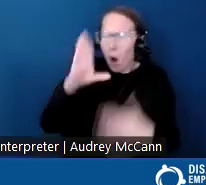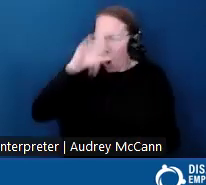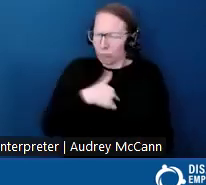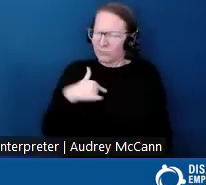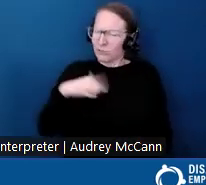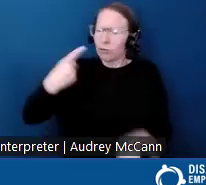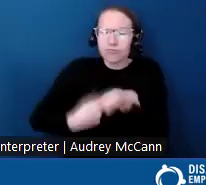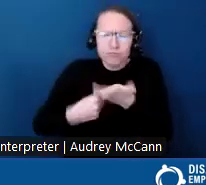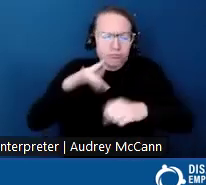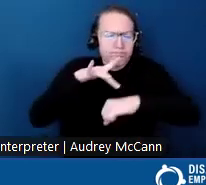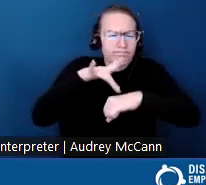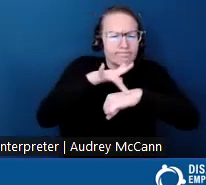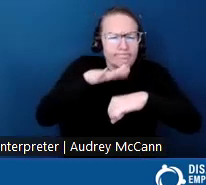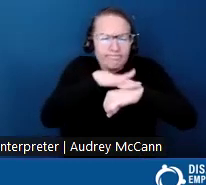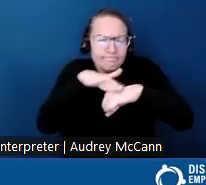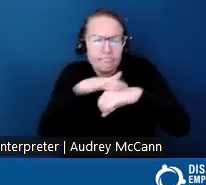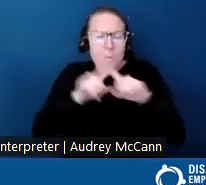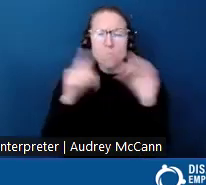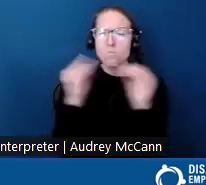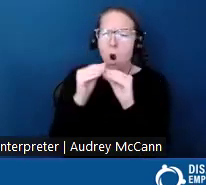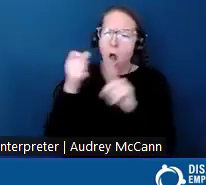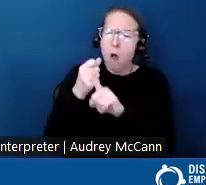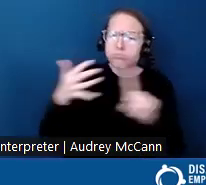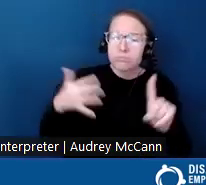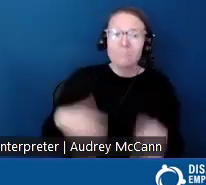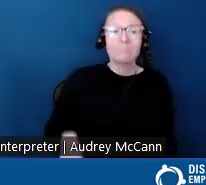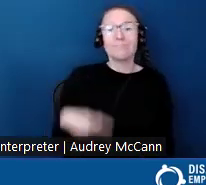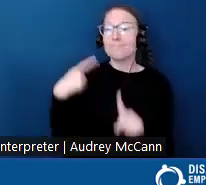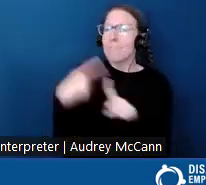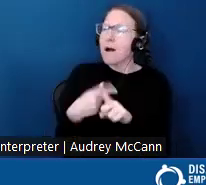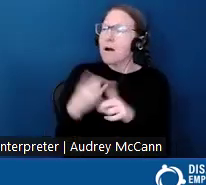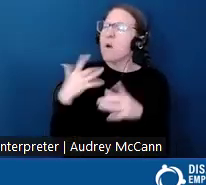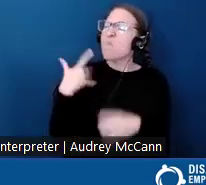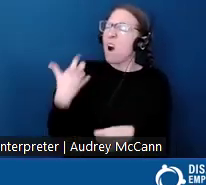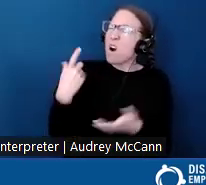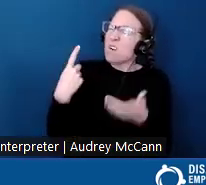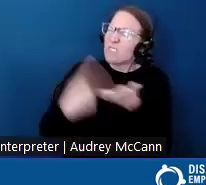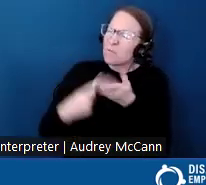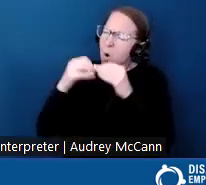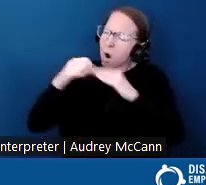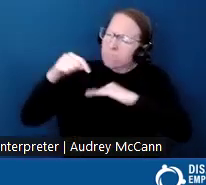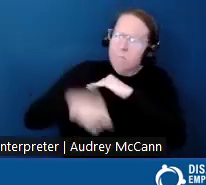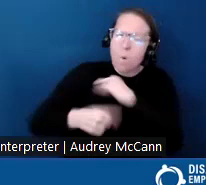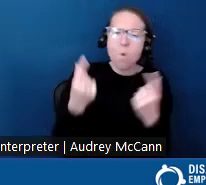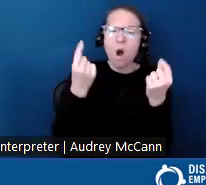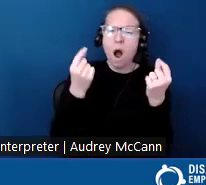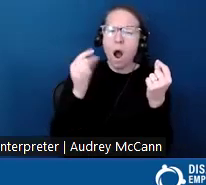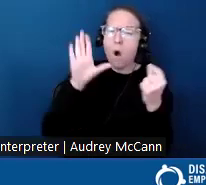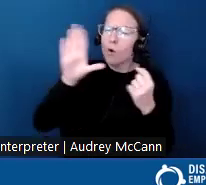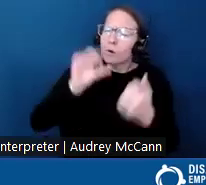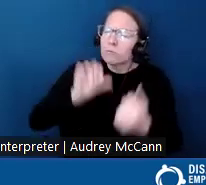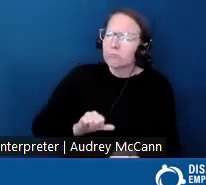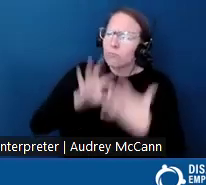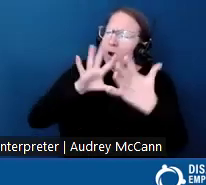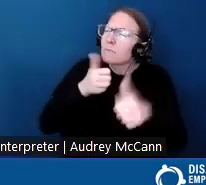briefly, but can go into a bit more detail. And then in particular, what types of innovative practices you've implemented to serve people with